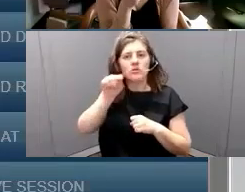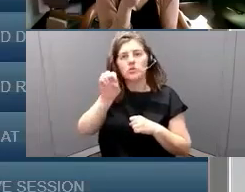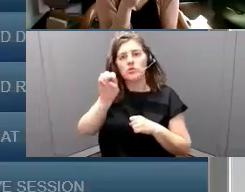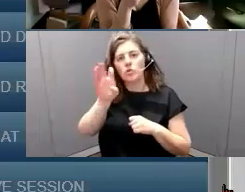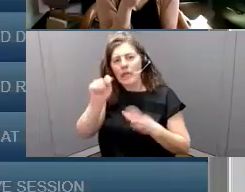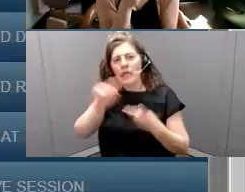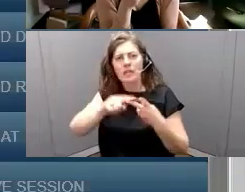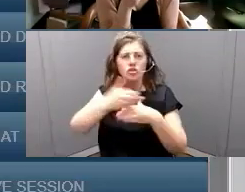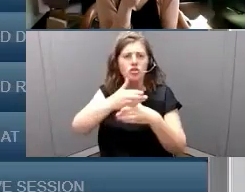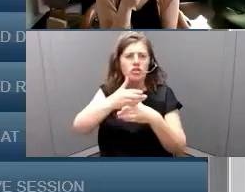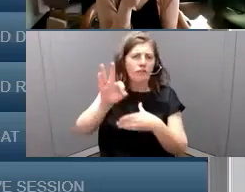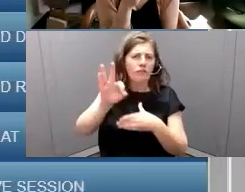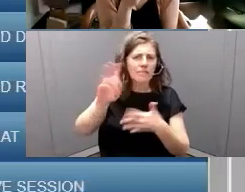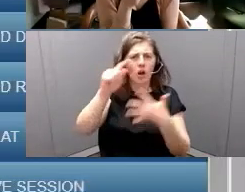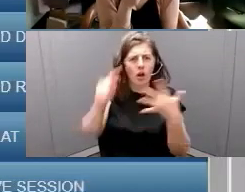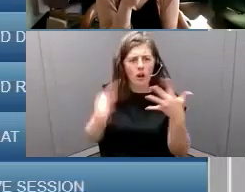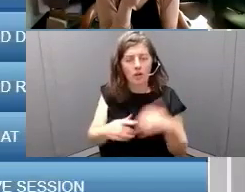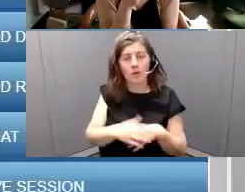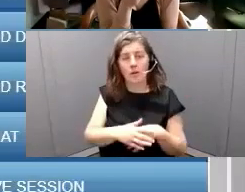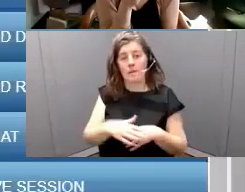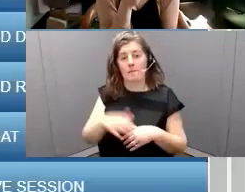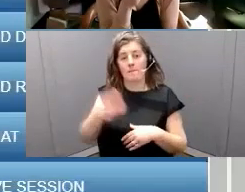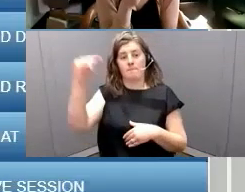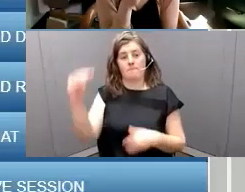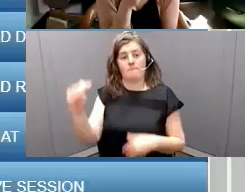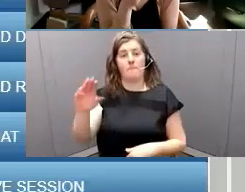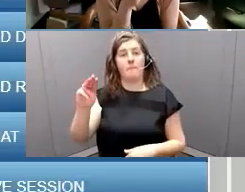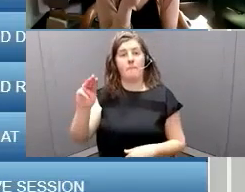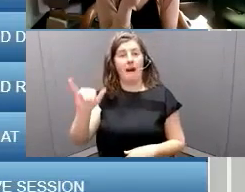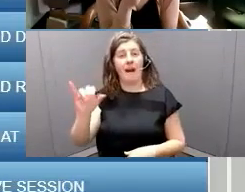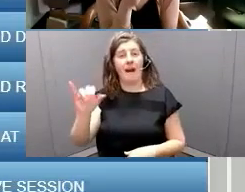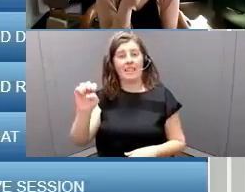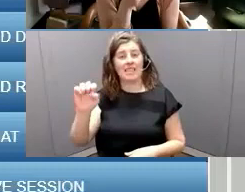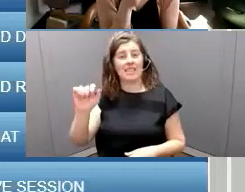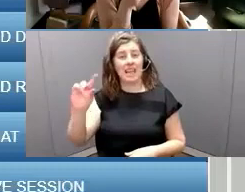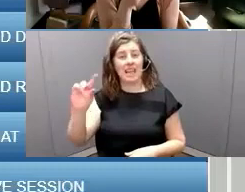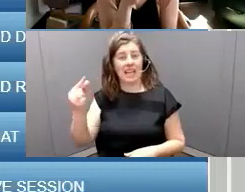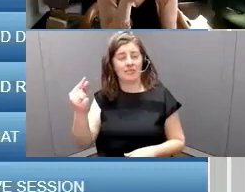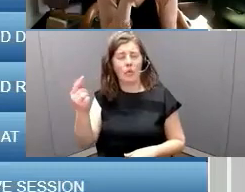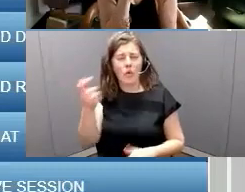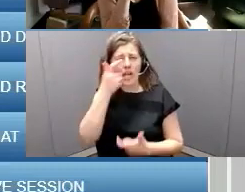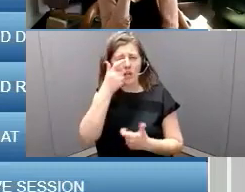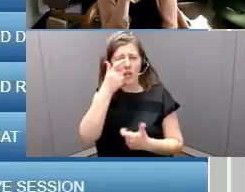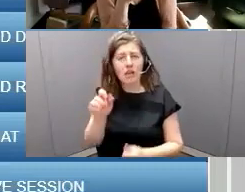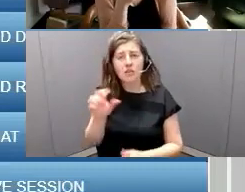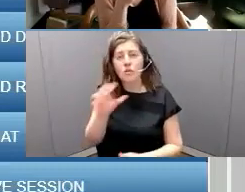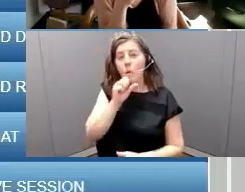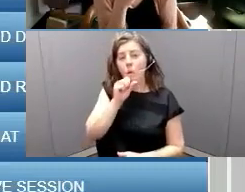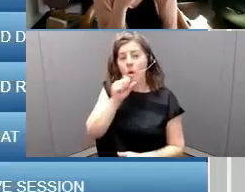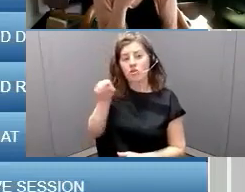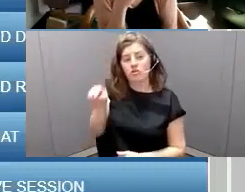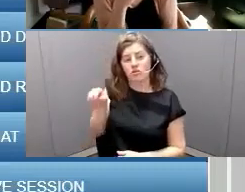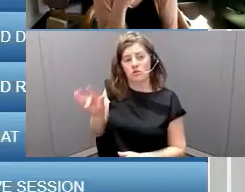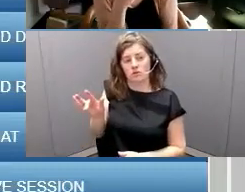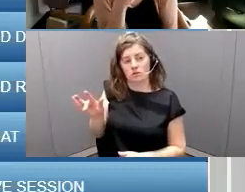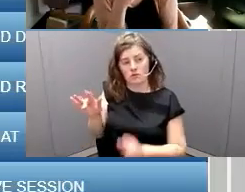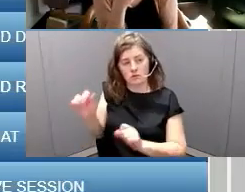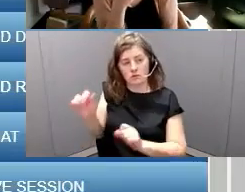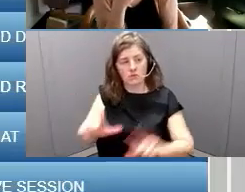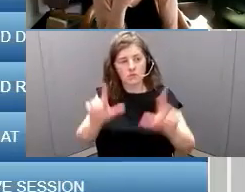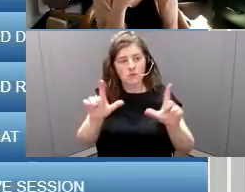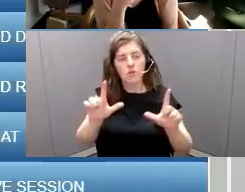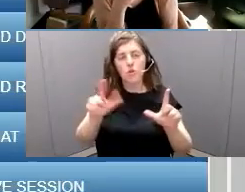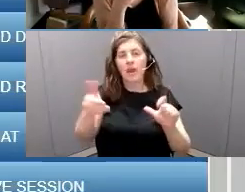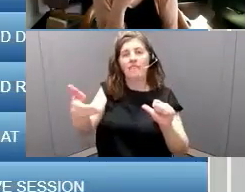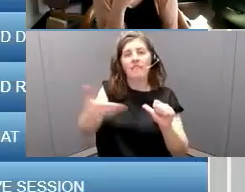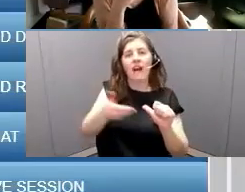Facebook. My settings, this is an interesting button. The orange button down here, here is where you invite